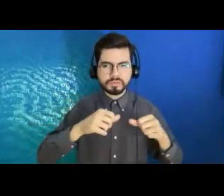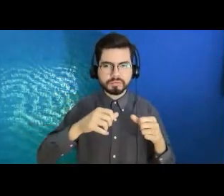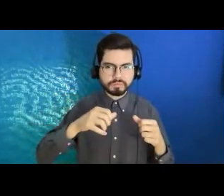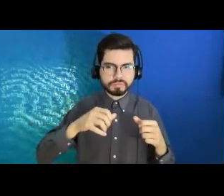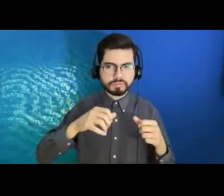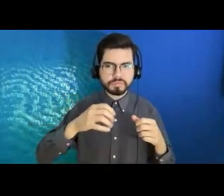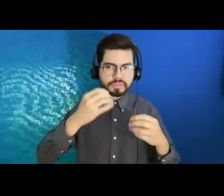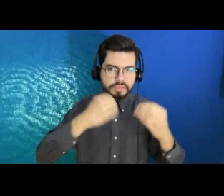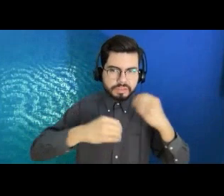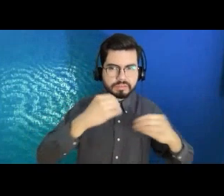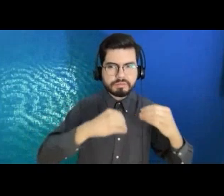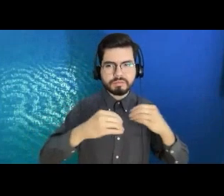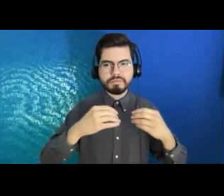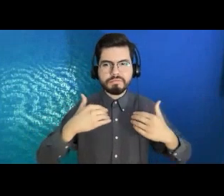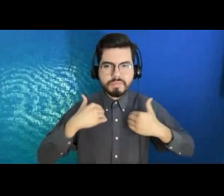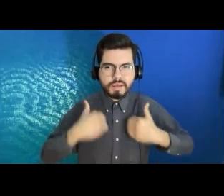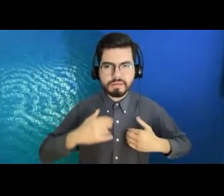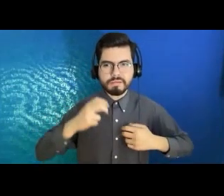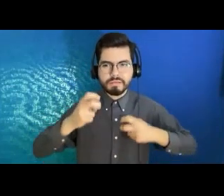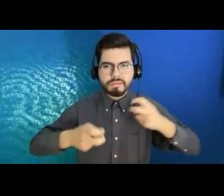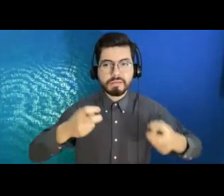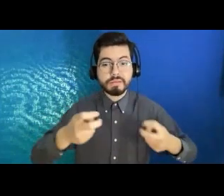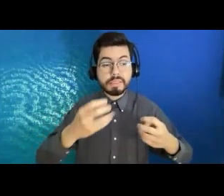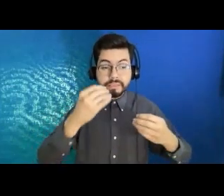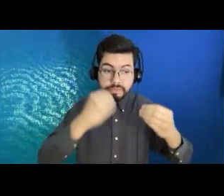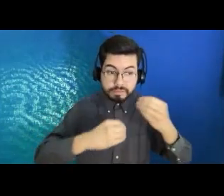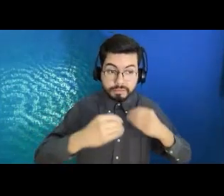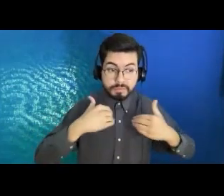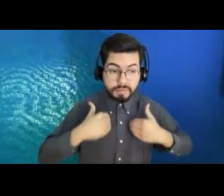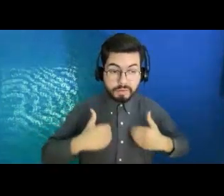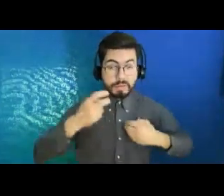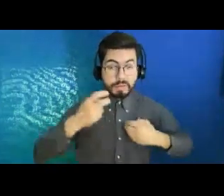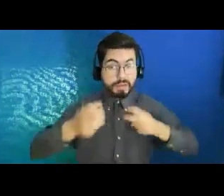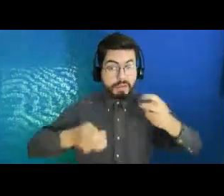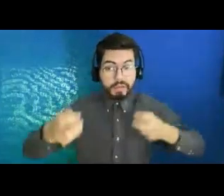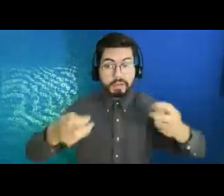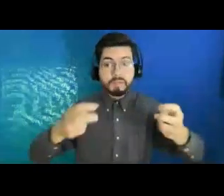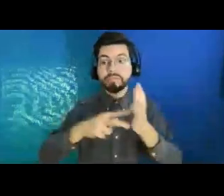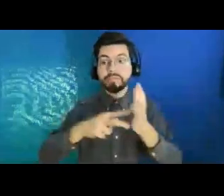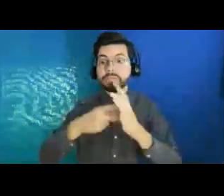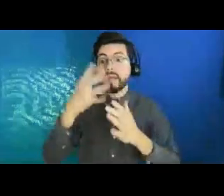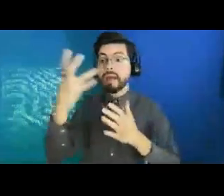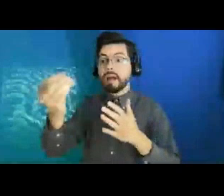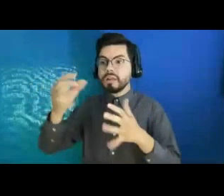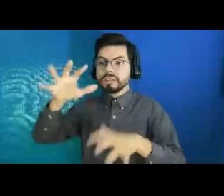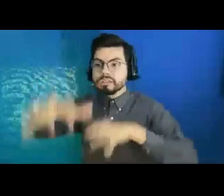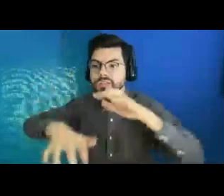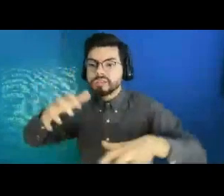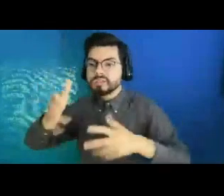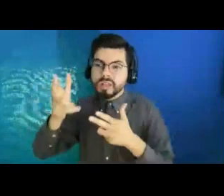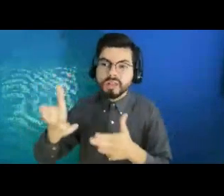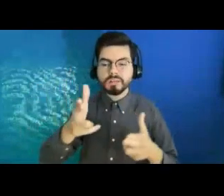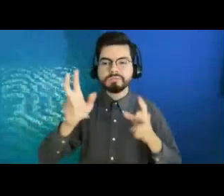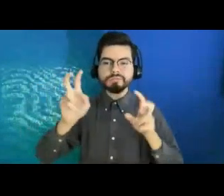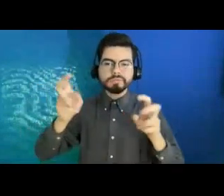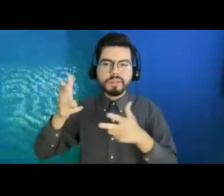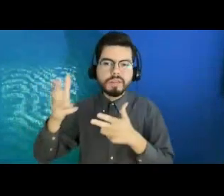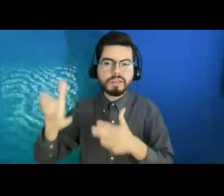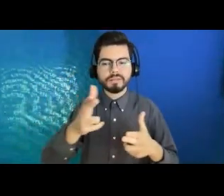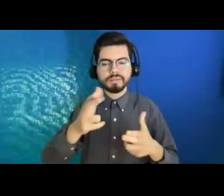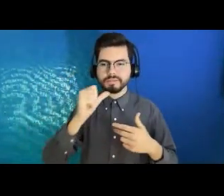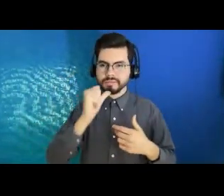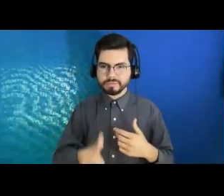not hunting. And that's, you know, from the modeling work that the wolf team does, they will